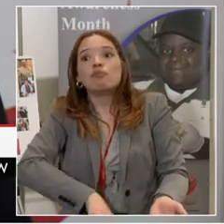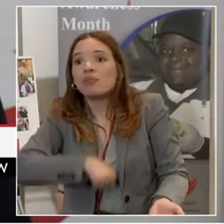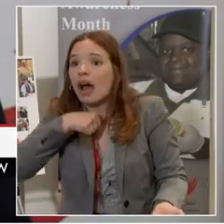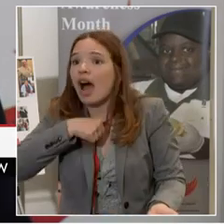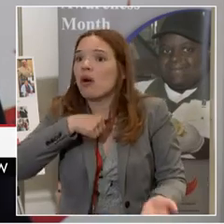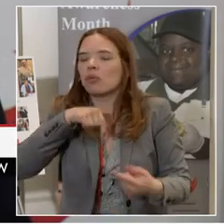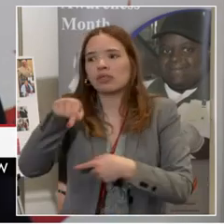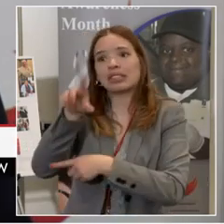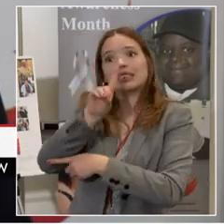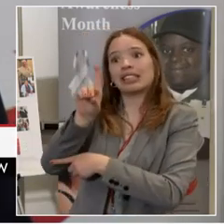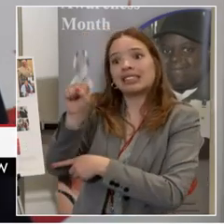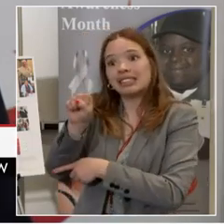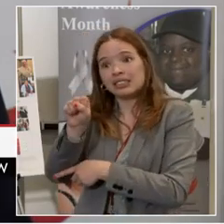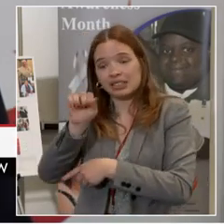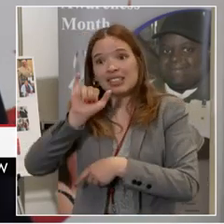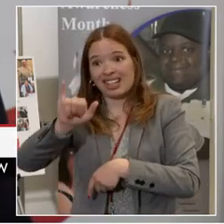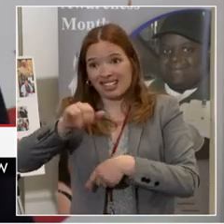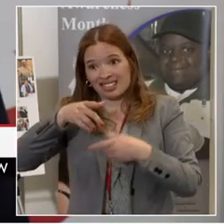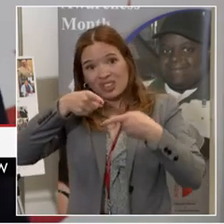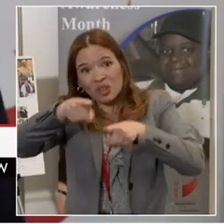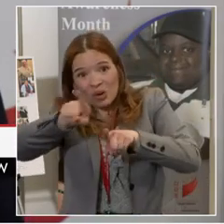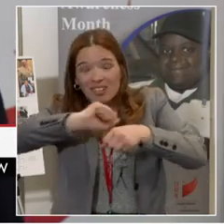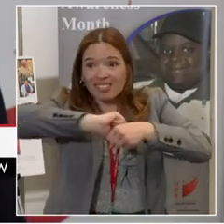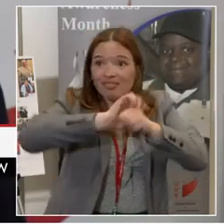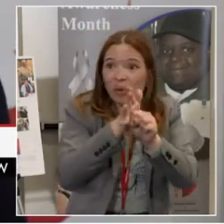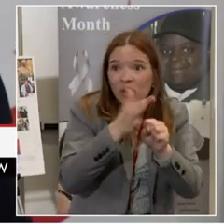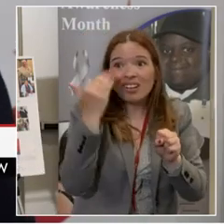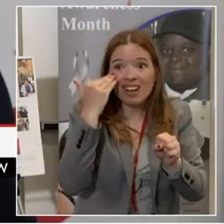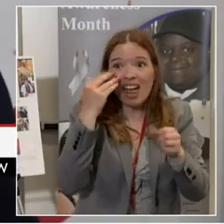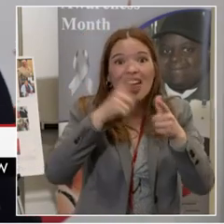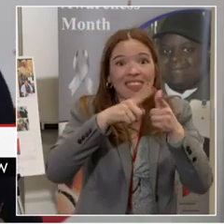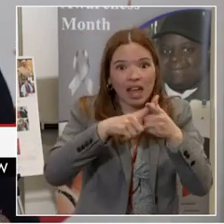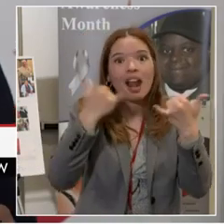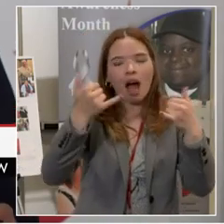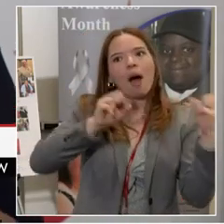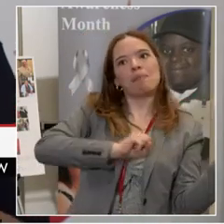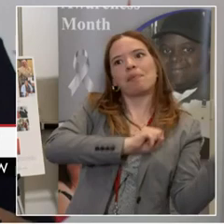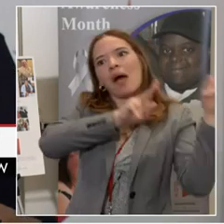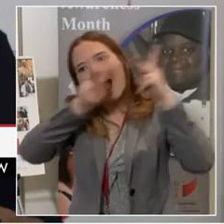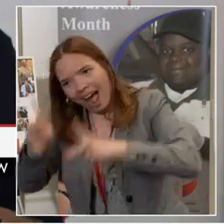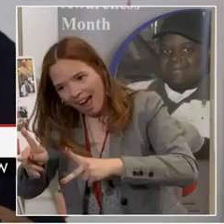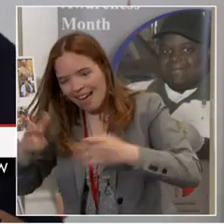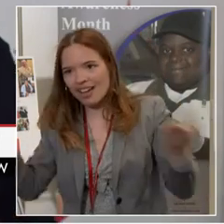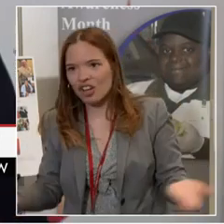throughout COVID and coming back from COVID. So give them a big round of applause.